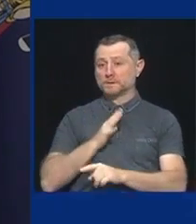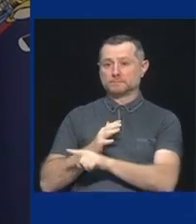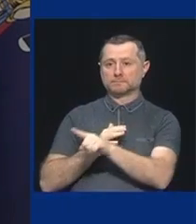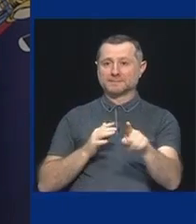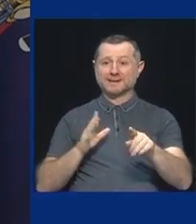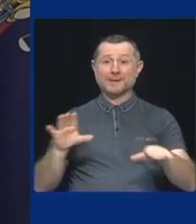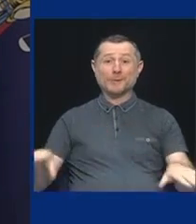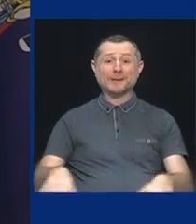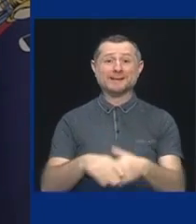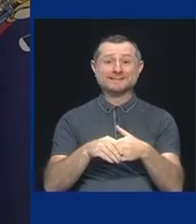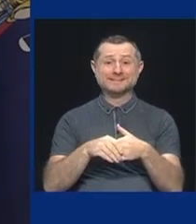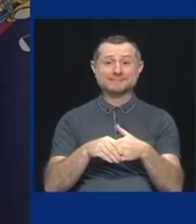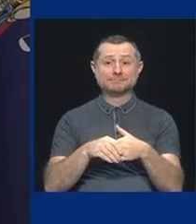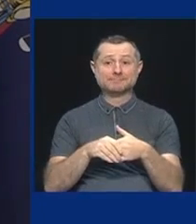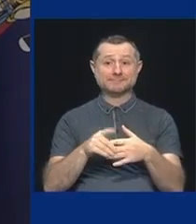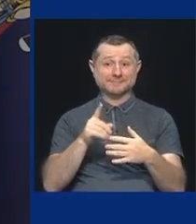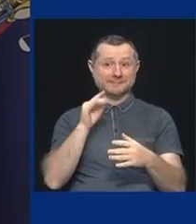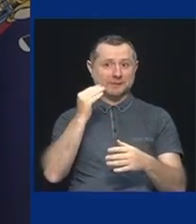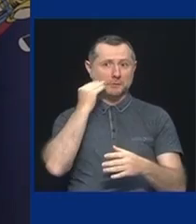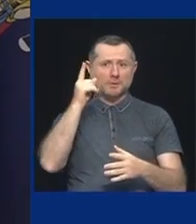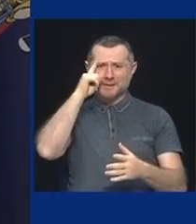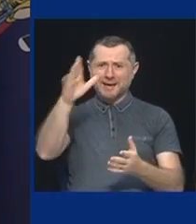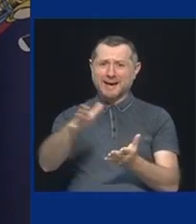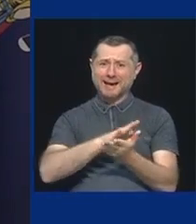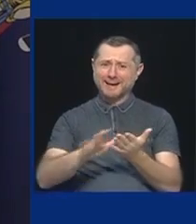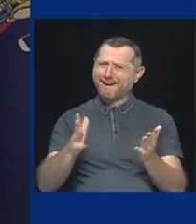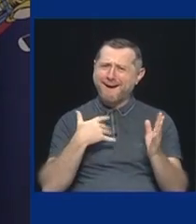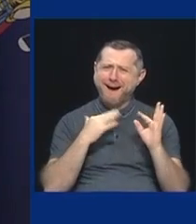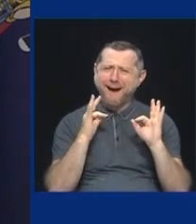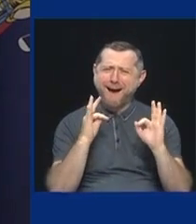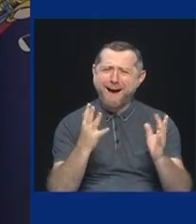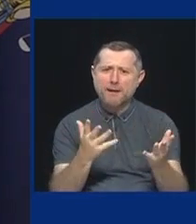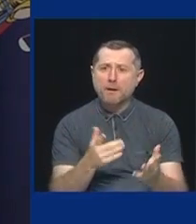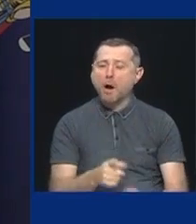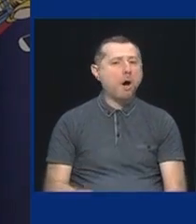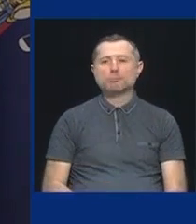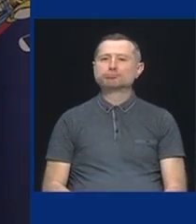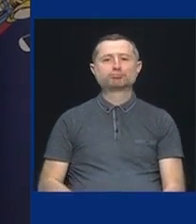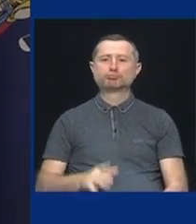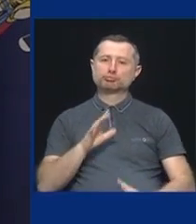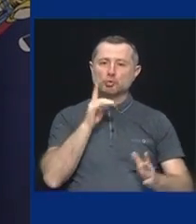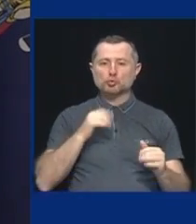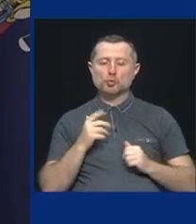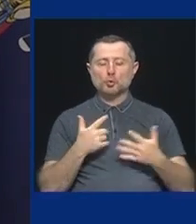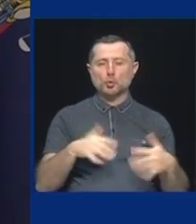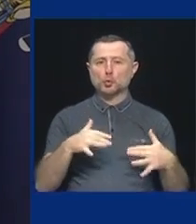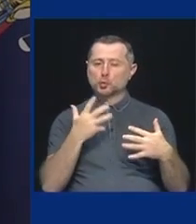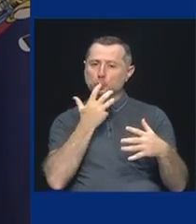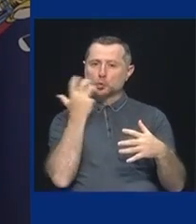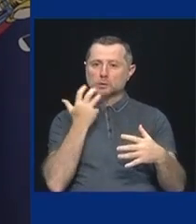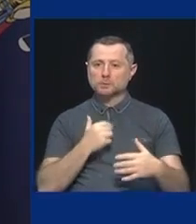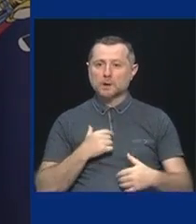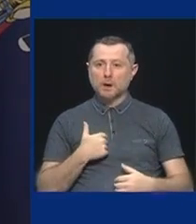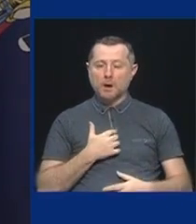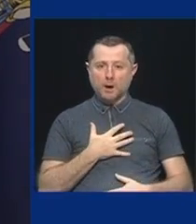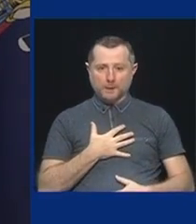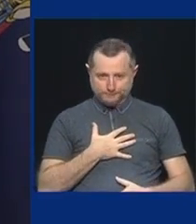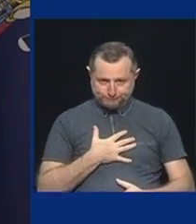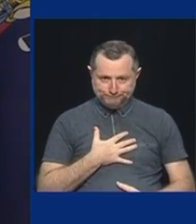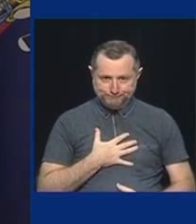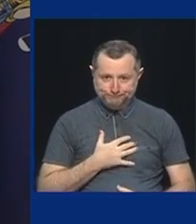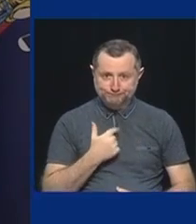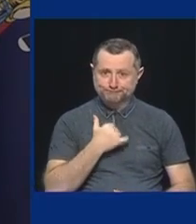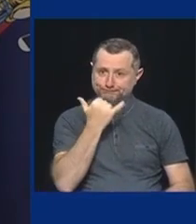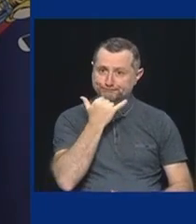nice, but she felt that it was too aggressive. I have slipped and called people